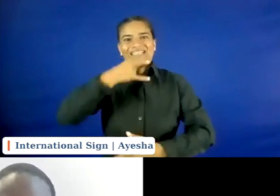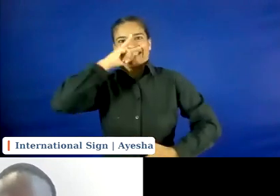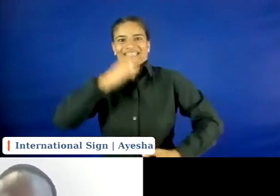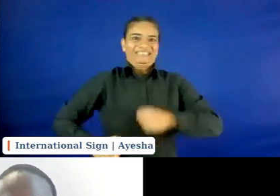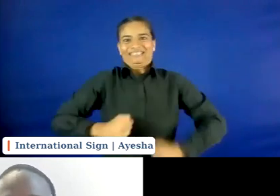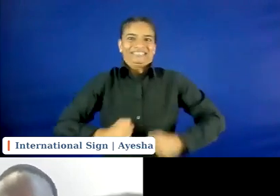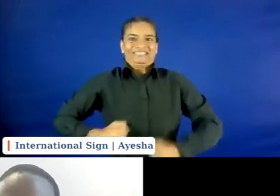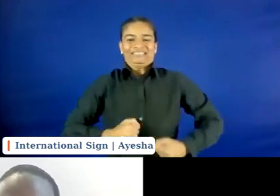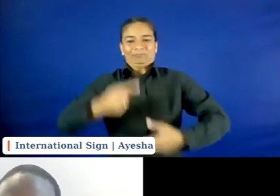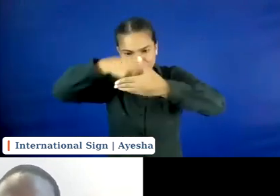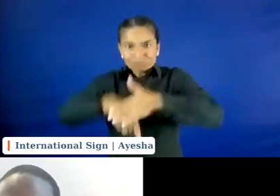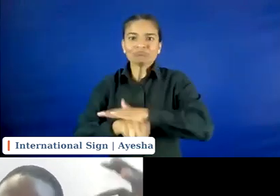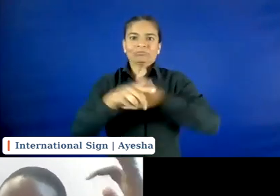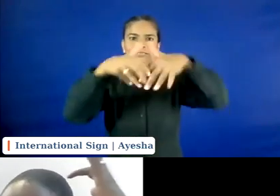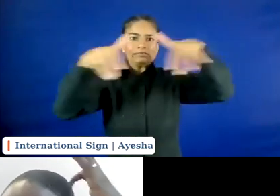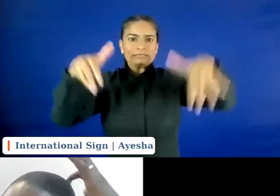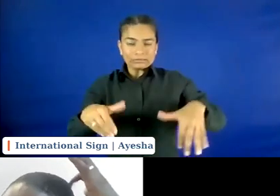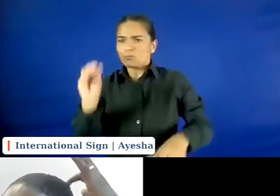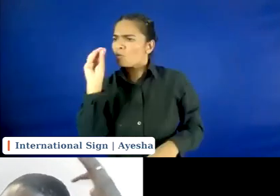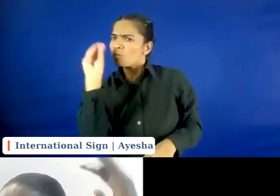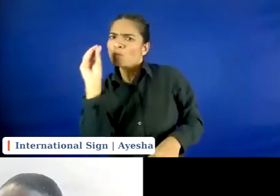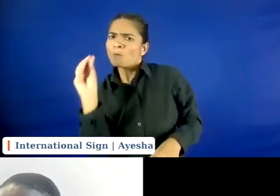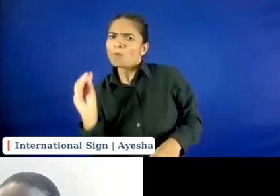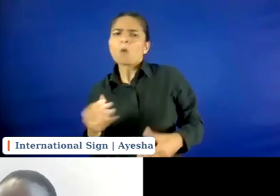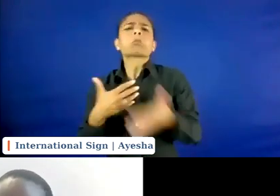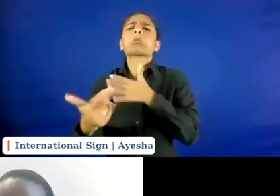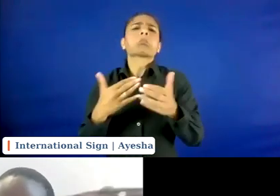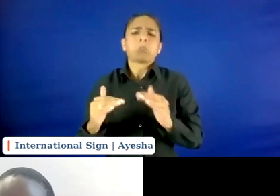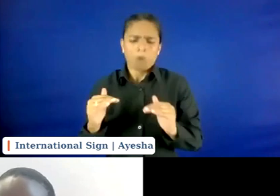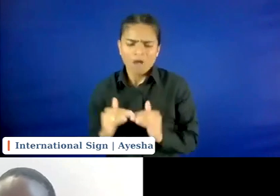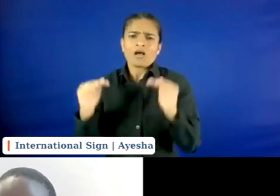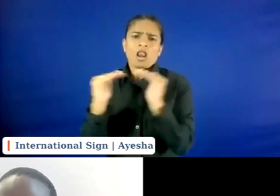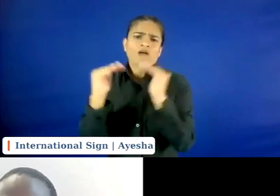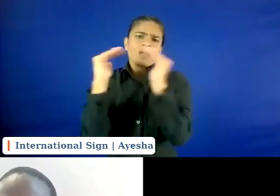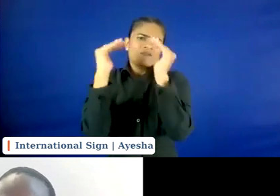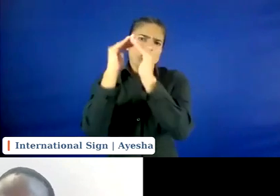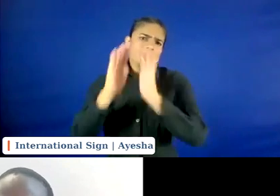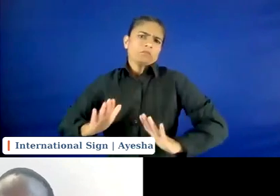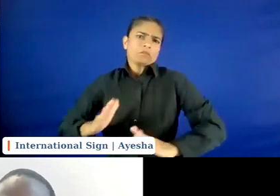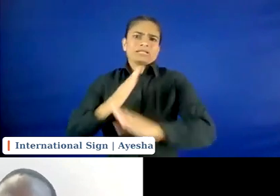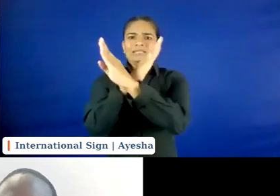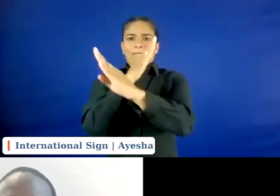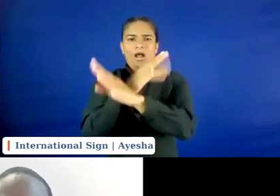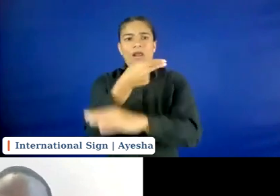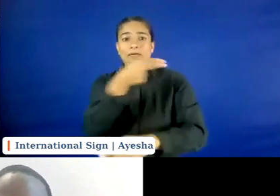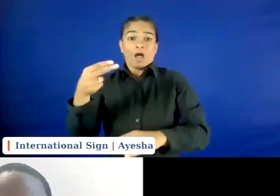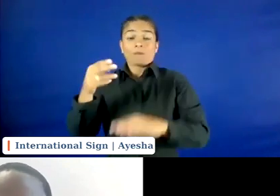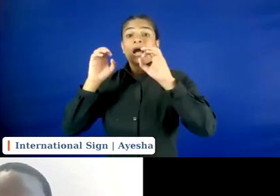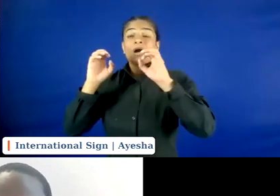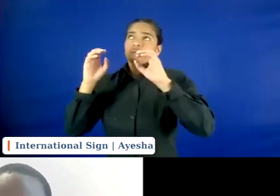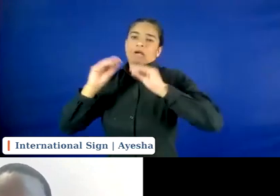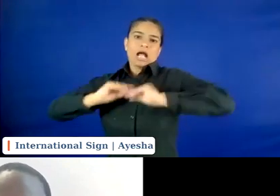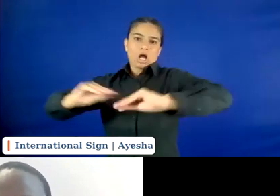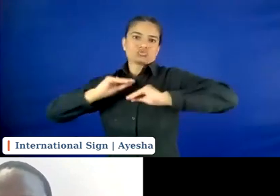of education. So that EMIS, in Zambia is called EMIS, the Education Management Information System. We are trying to see how